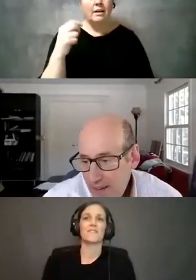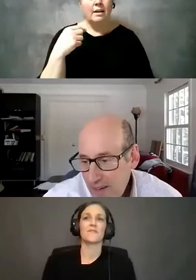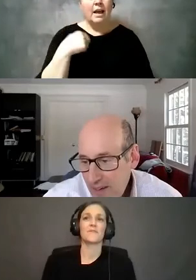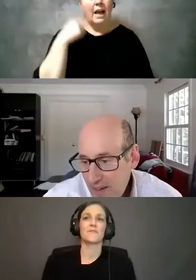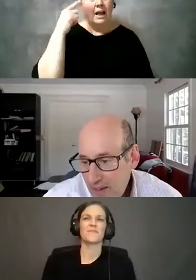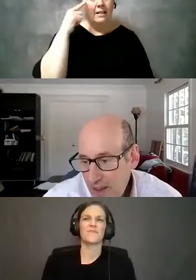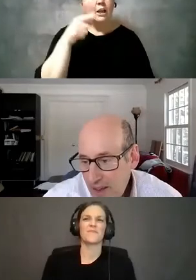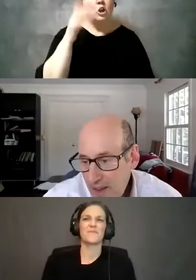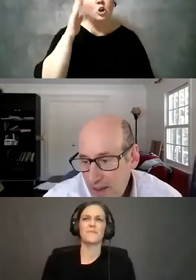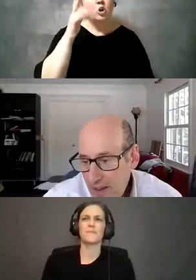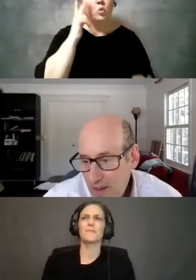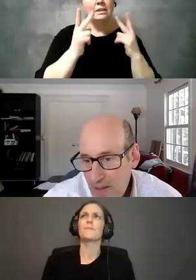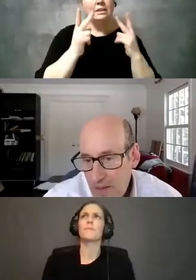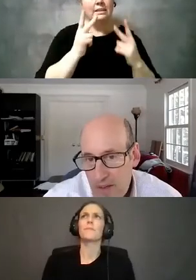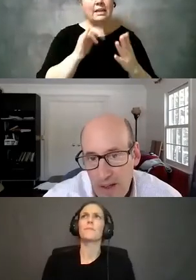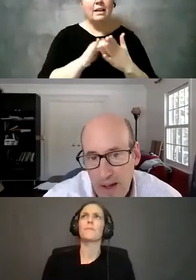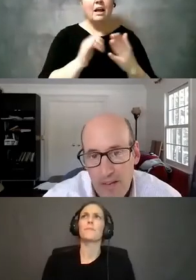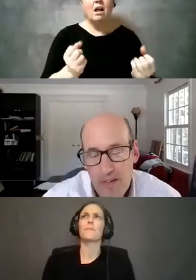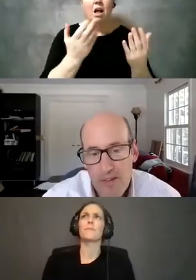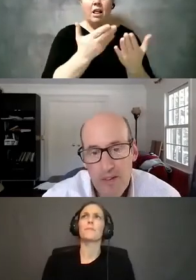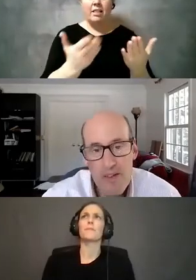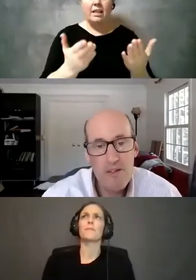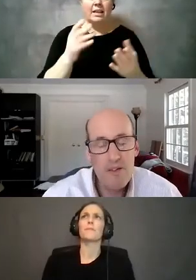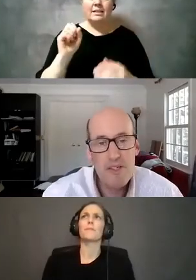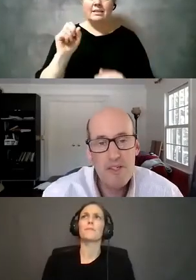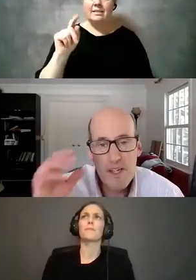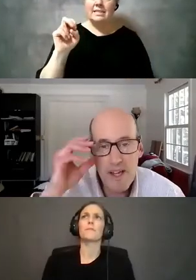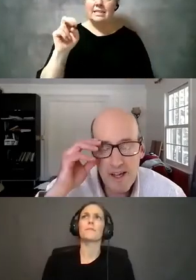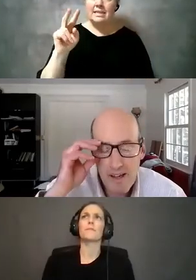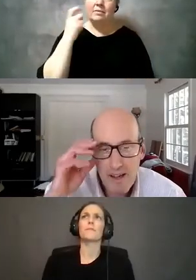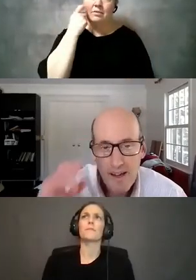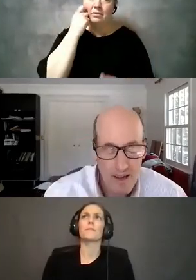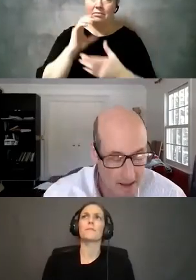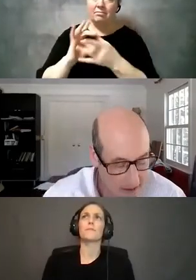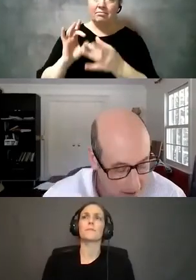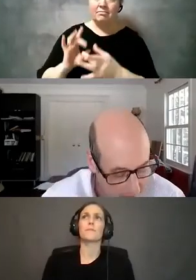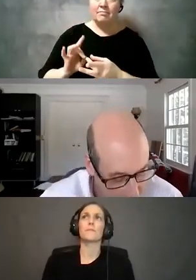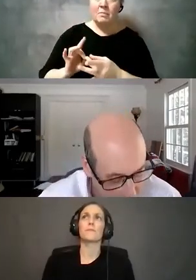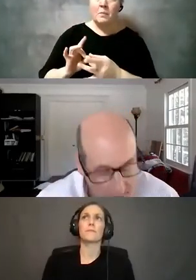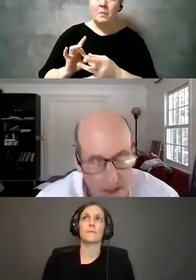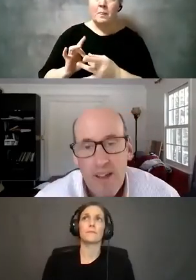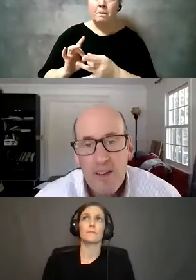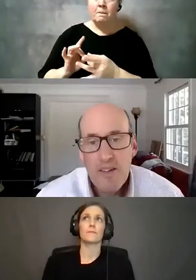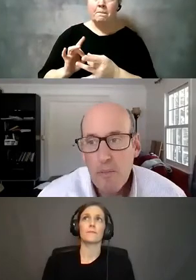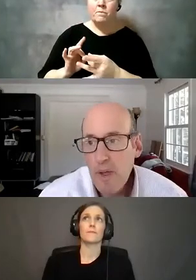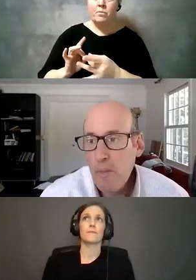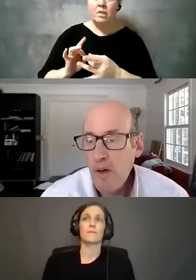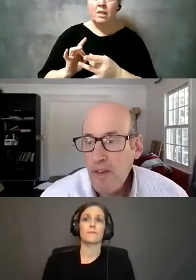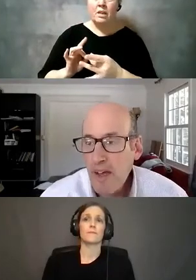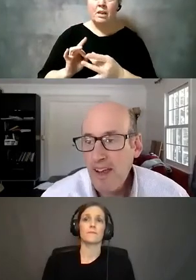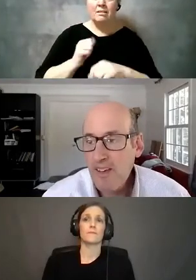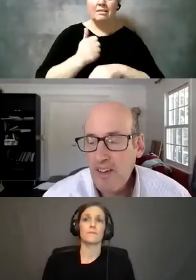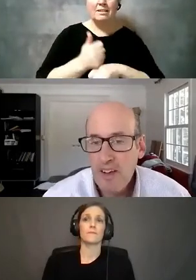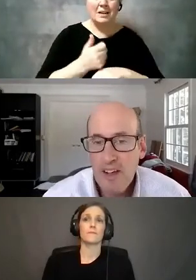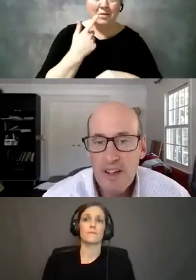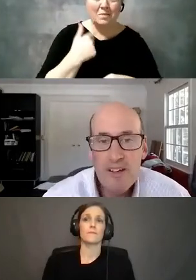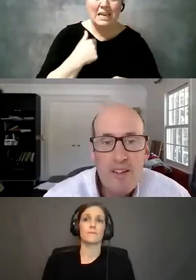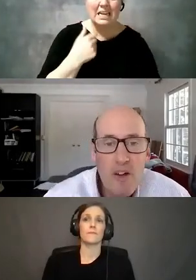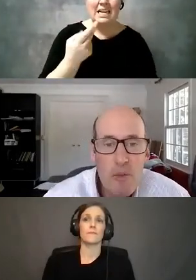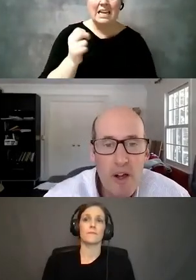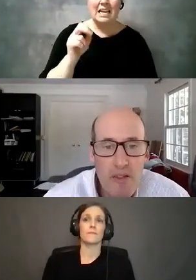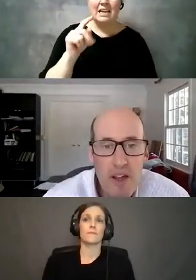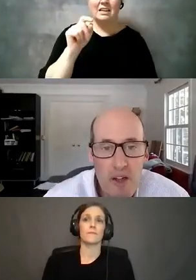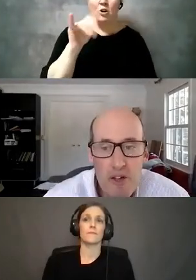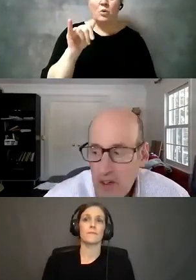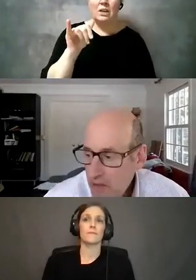think you'll see that a lot of things that Steve was just saying set me up well, not an accident. He and